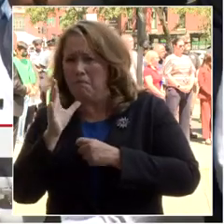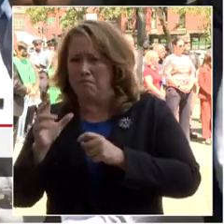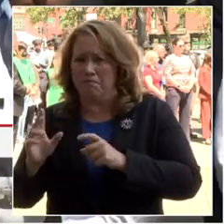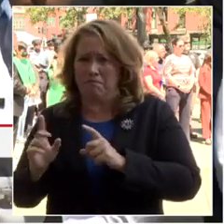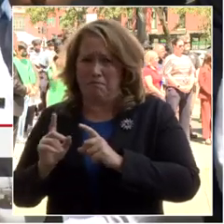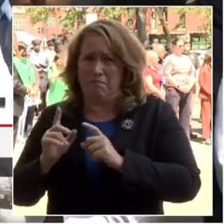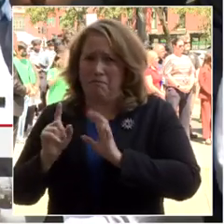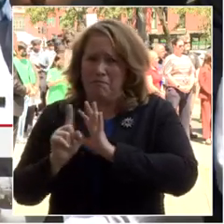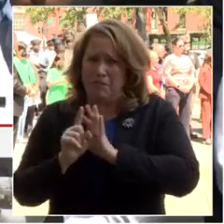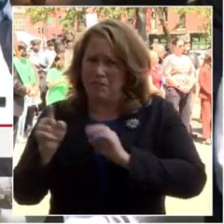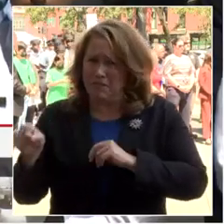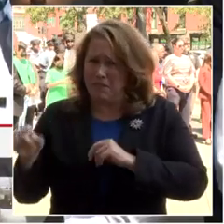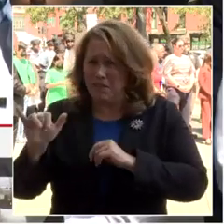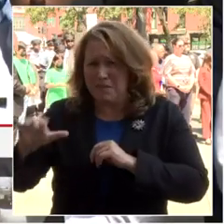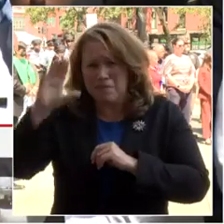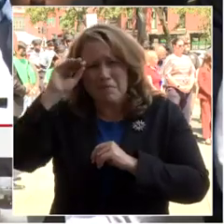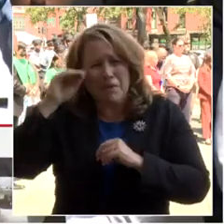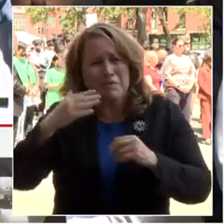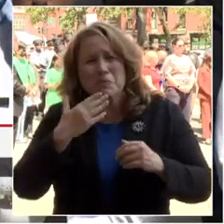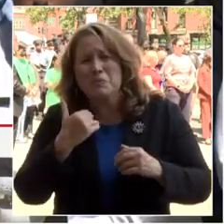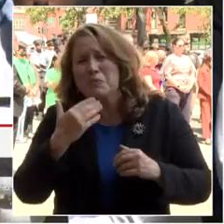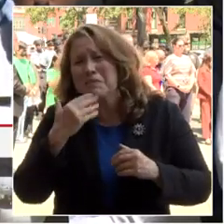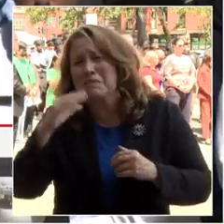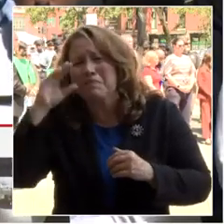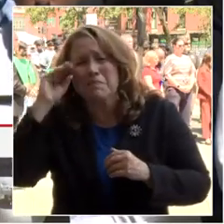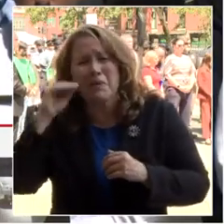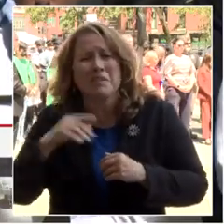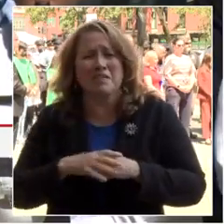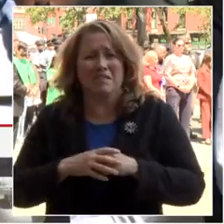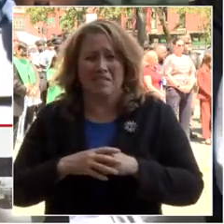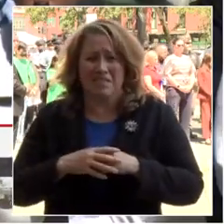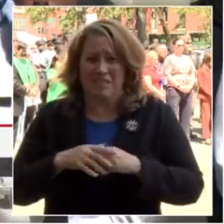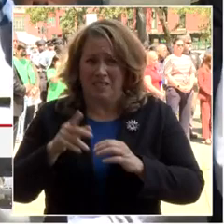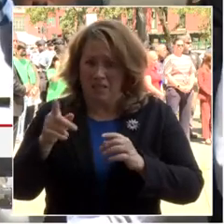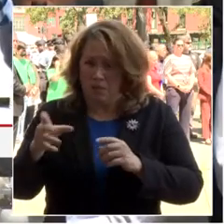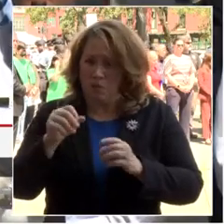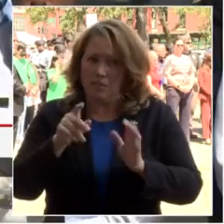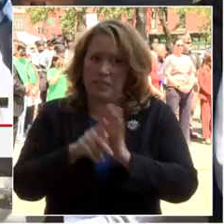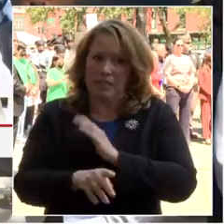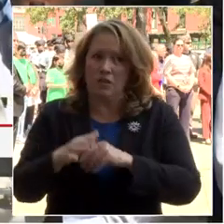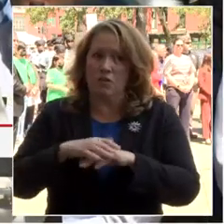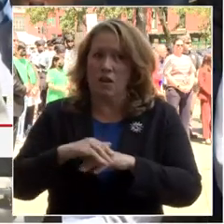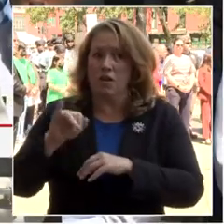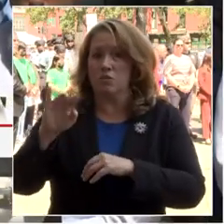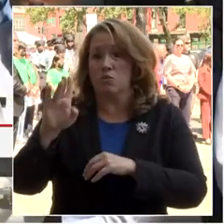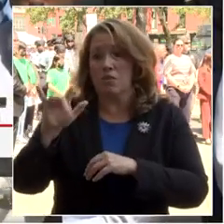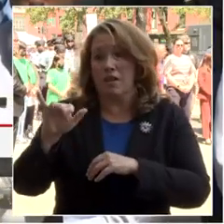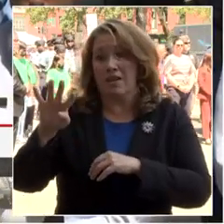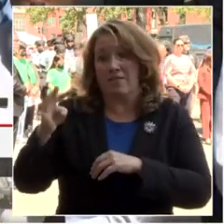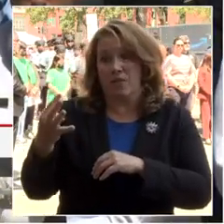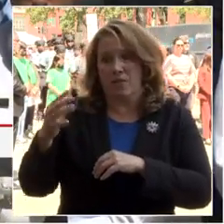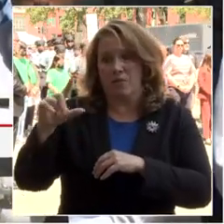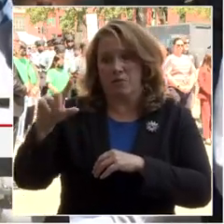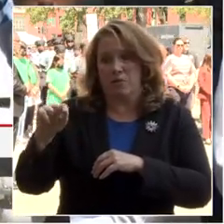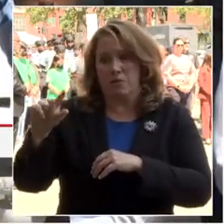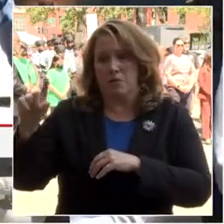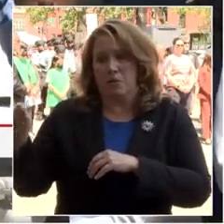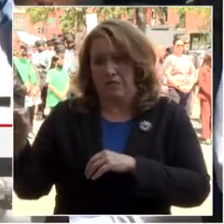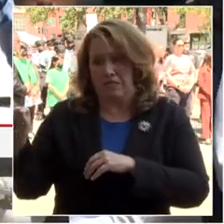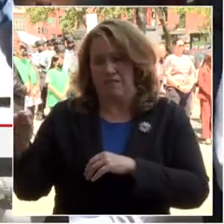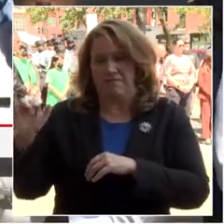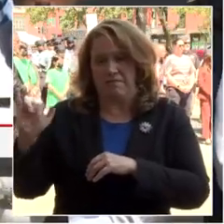sweet child who was taken from us senselessly on July 4th, 2 years ago. So